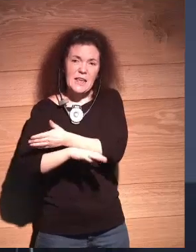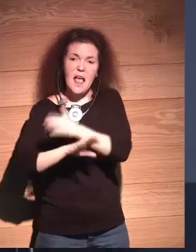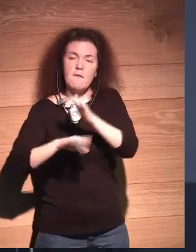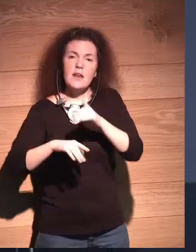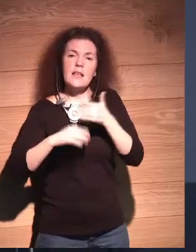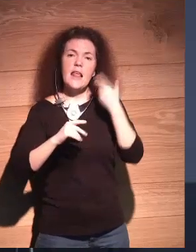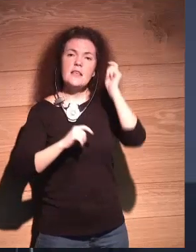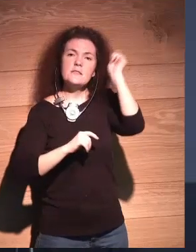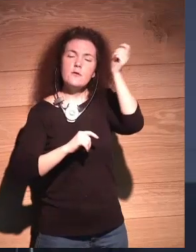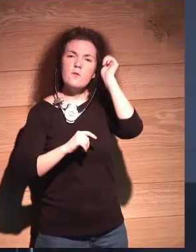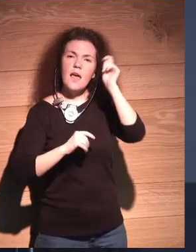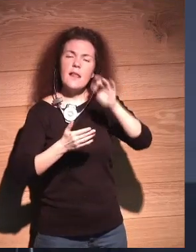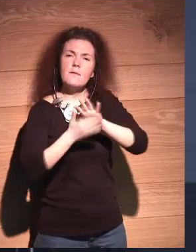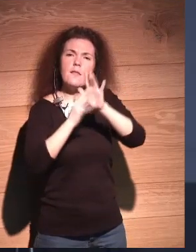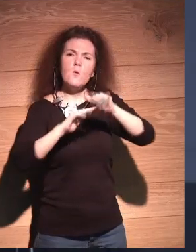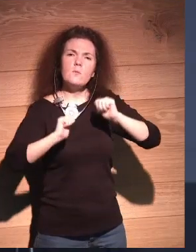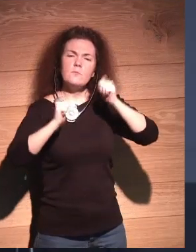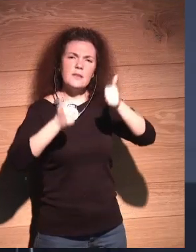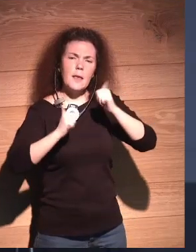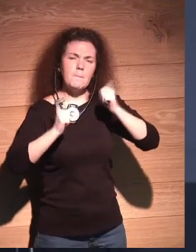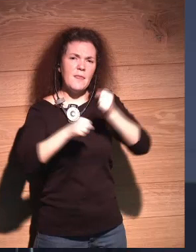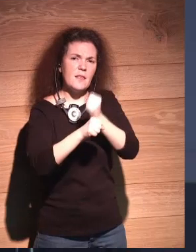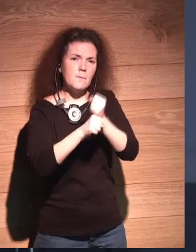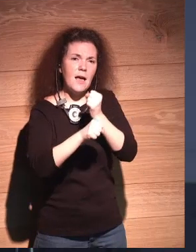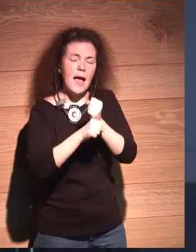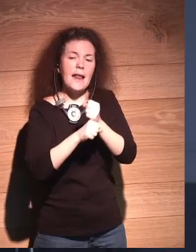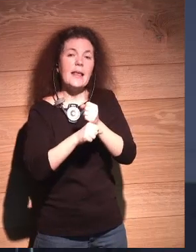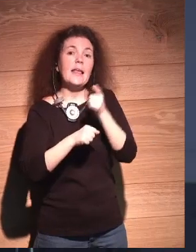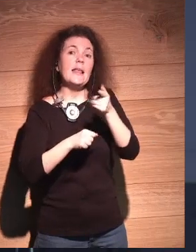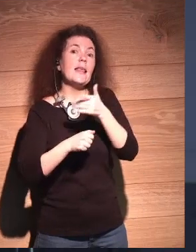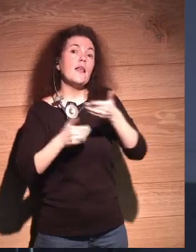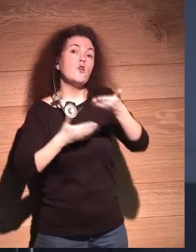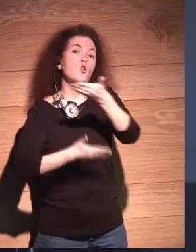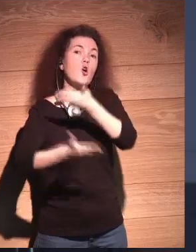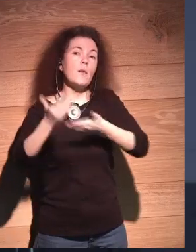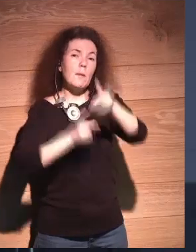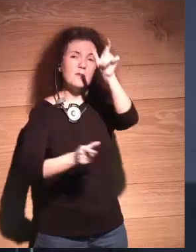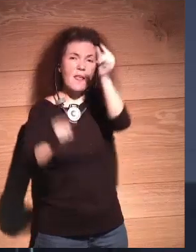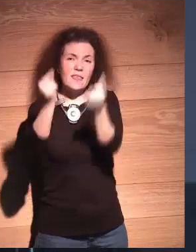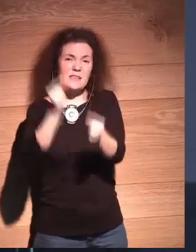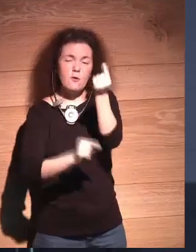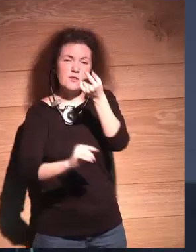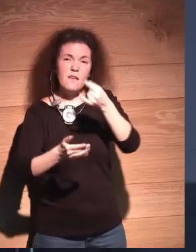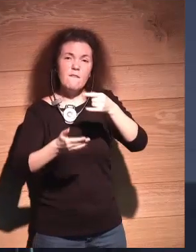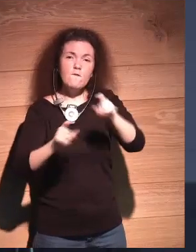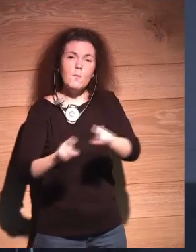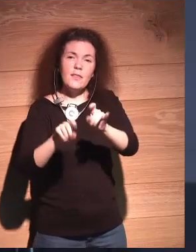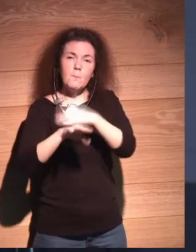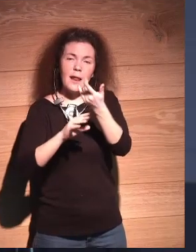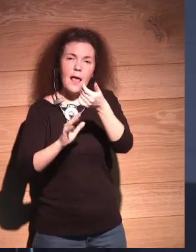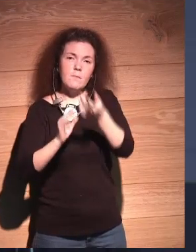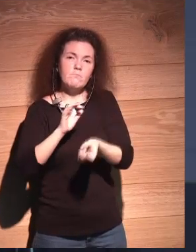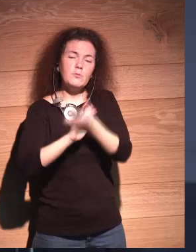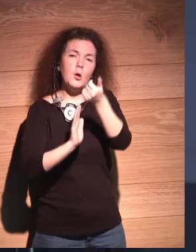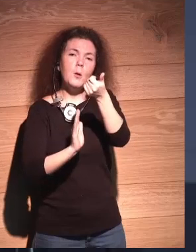works before he passed away, and he came out to tell about his most recent